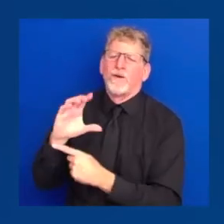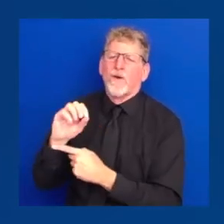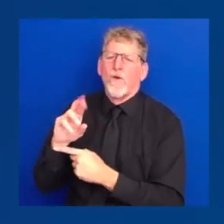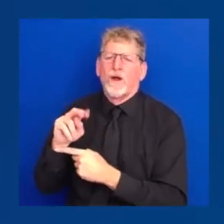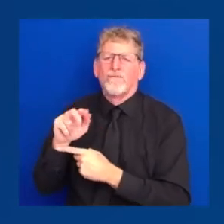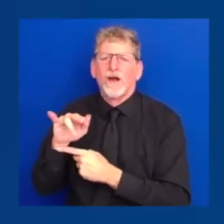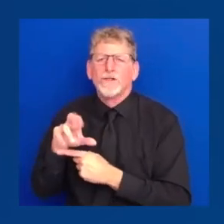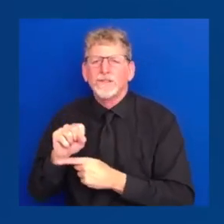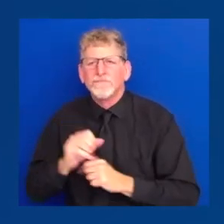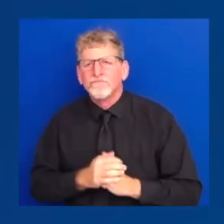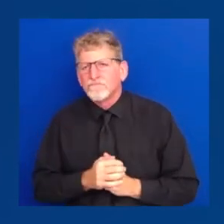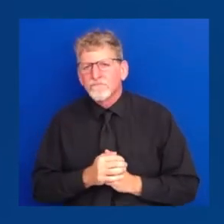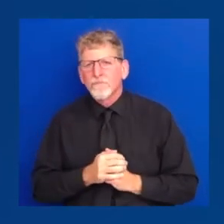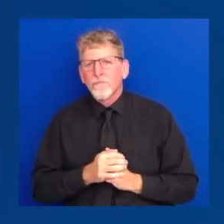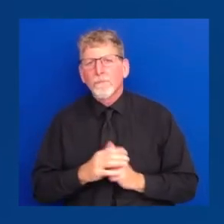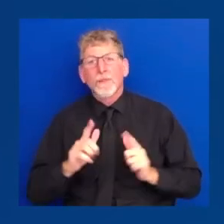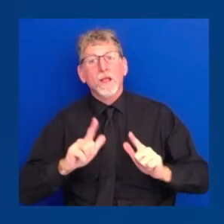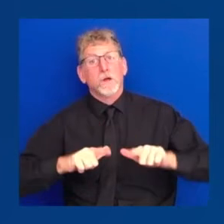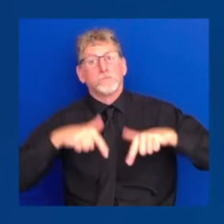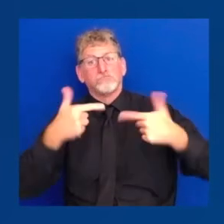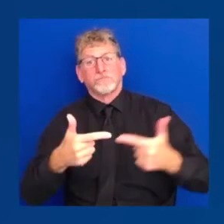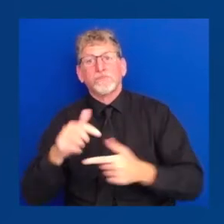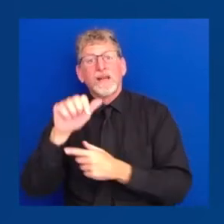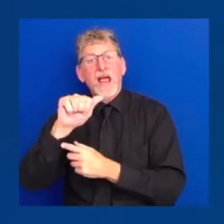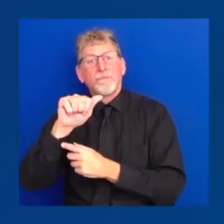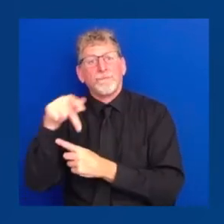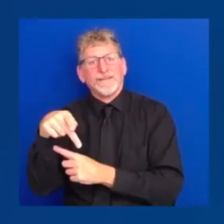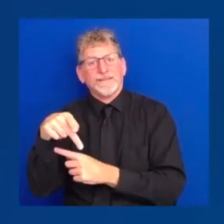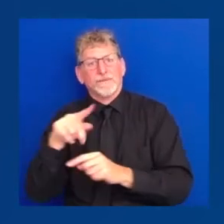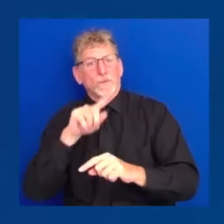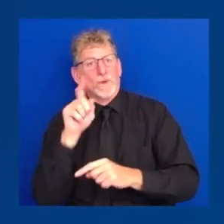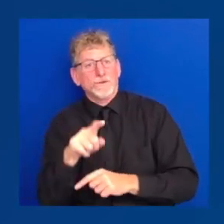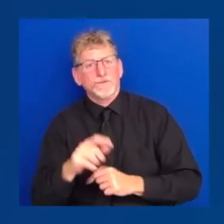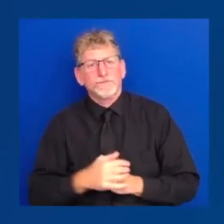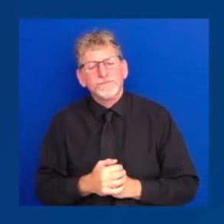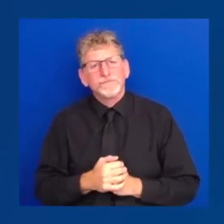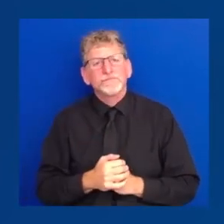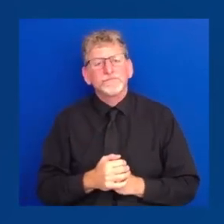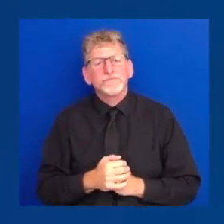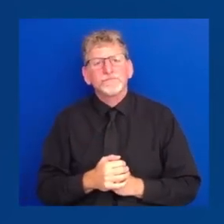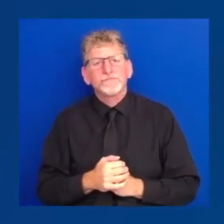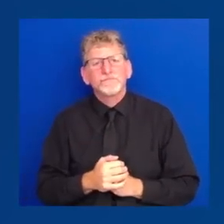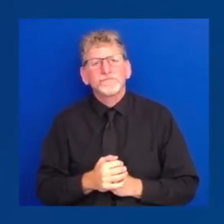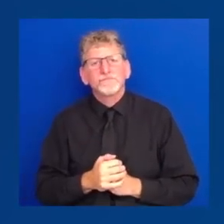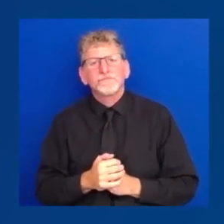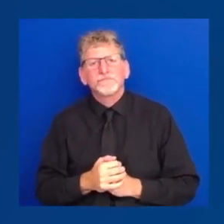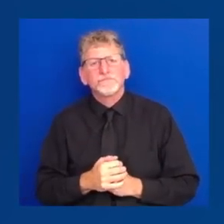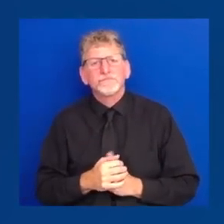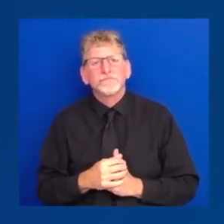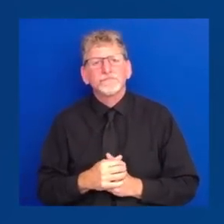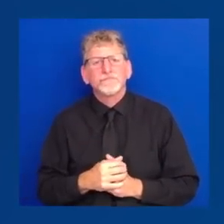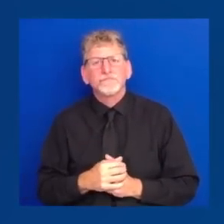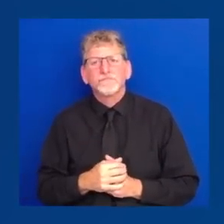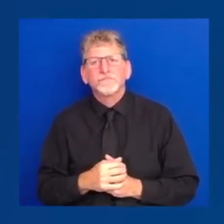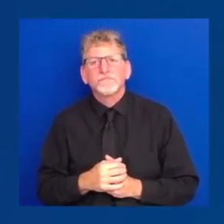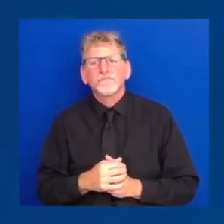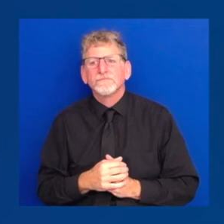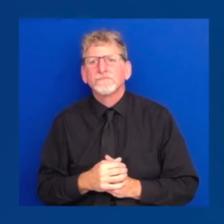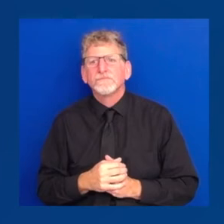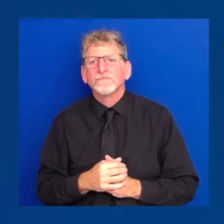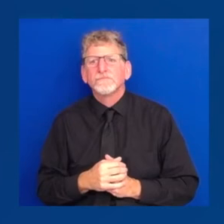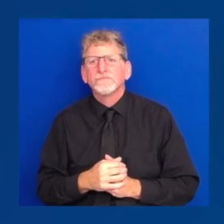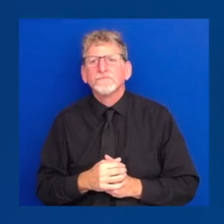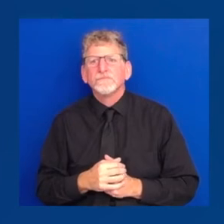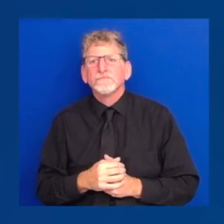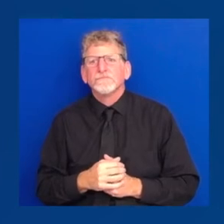Thanks for doing this. First, just specifically to follow up on Jeremy's question regarding air travel. What's the science